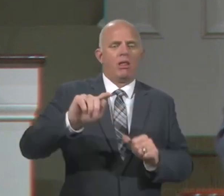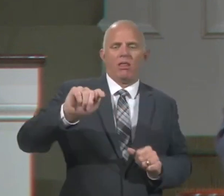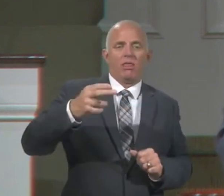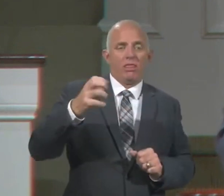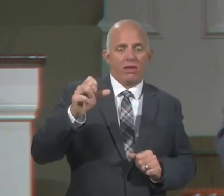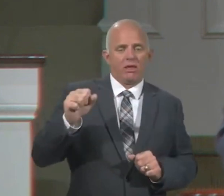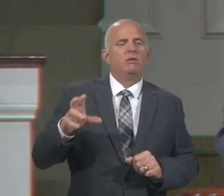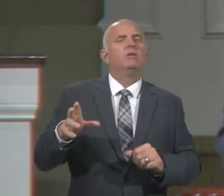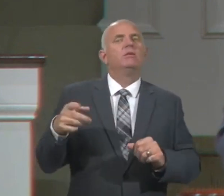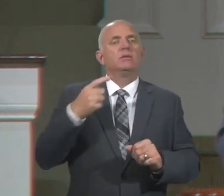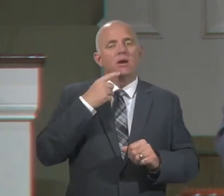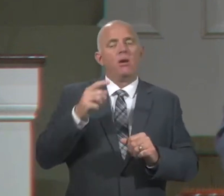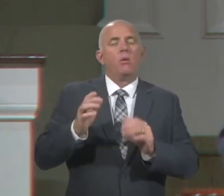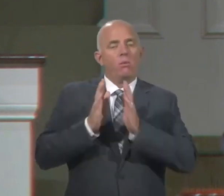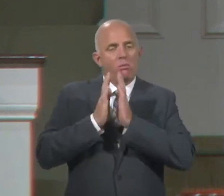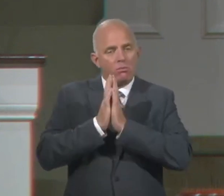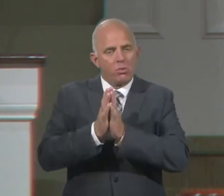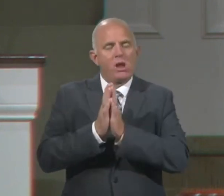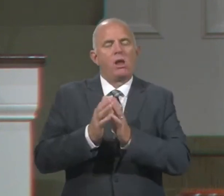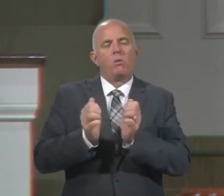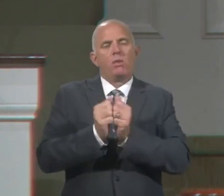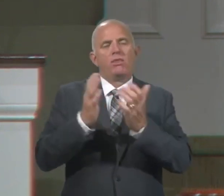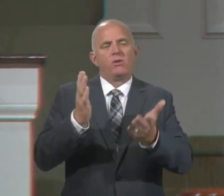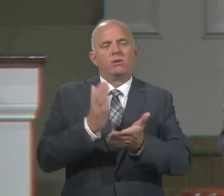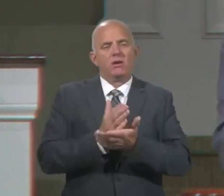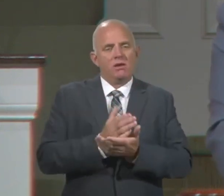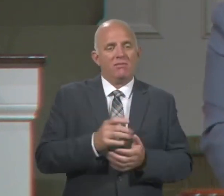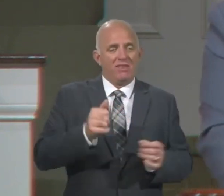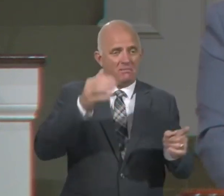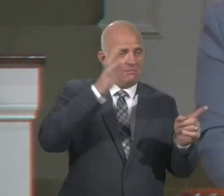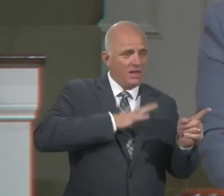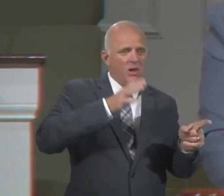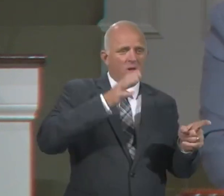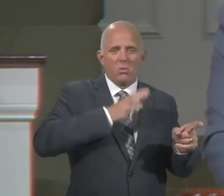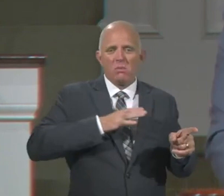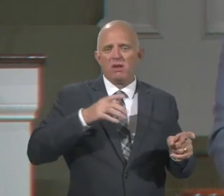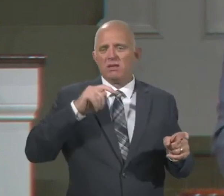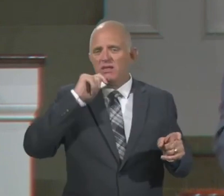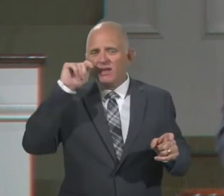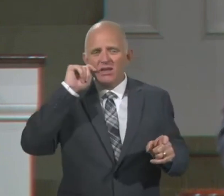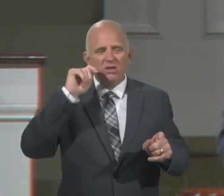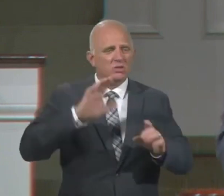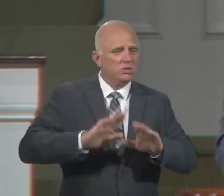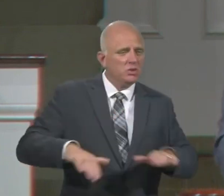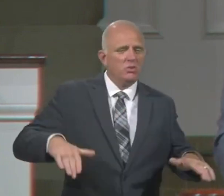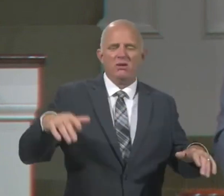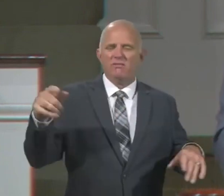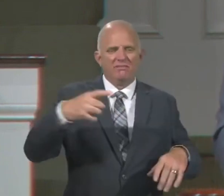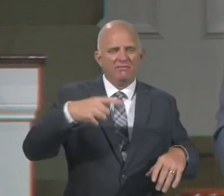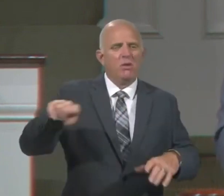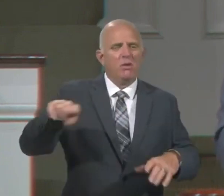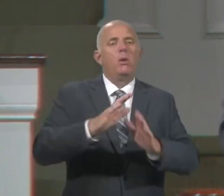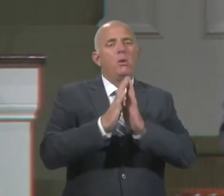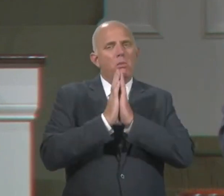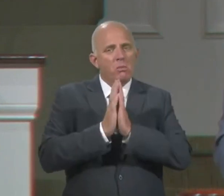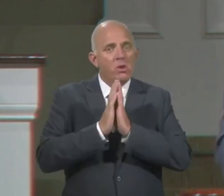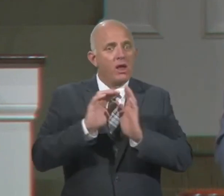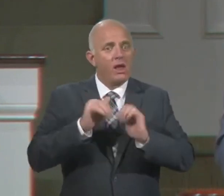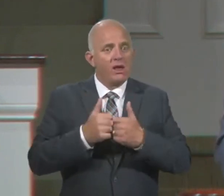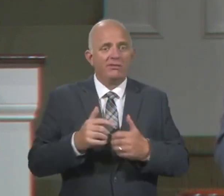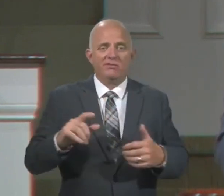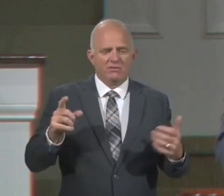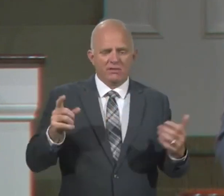ceasing. To be a man, to be a woman, a teenager, a child that prays, there has to be a